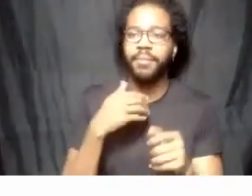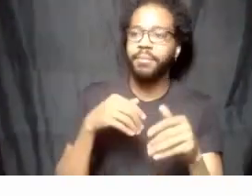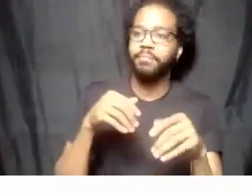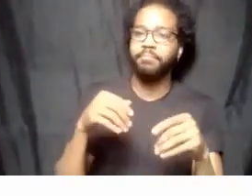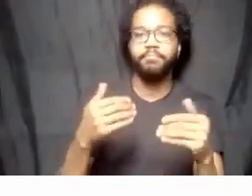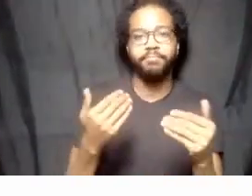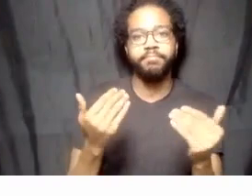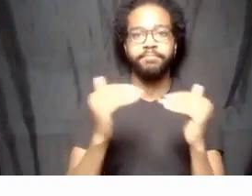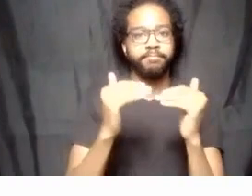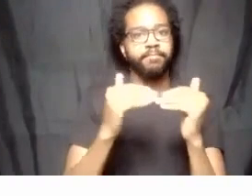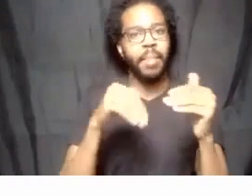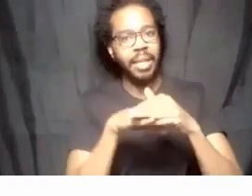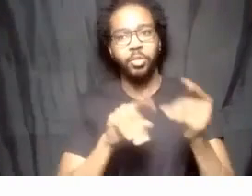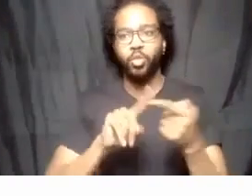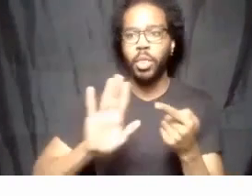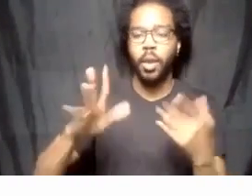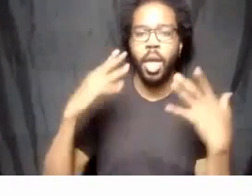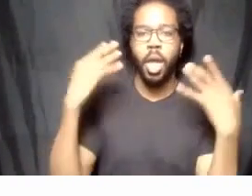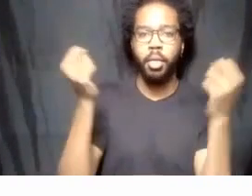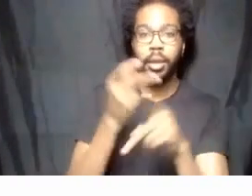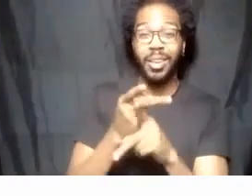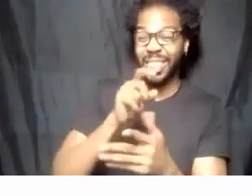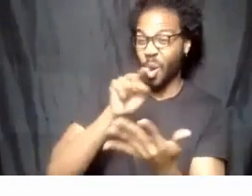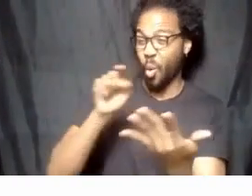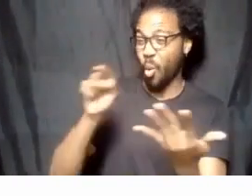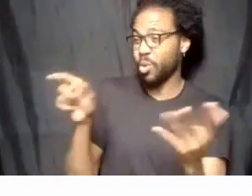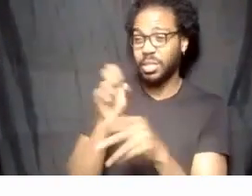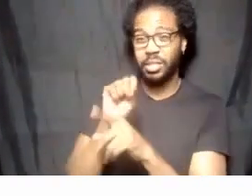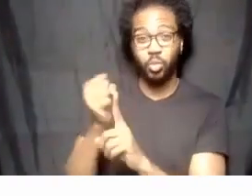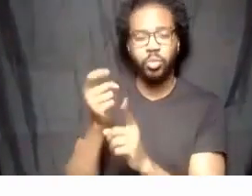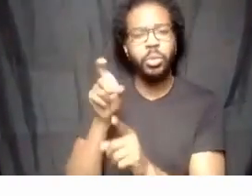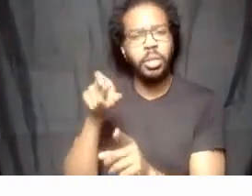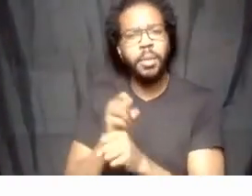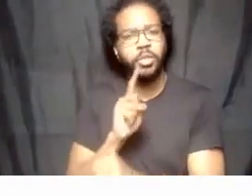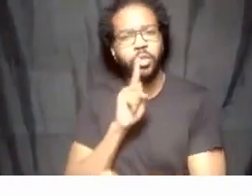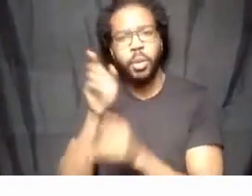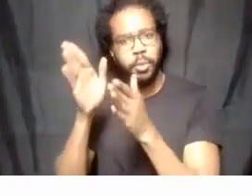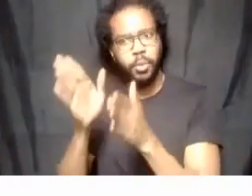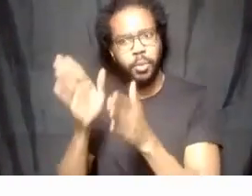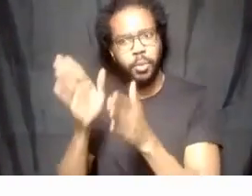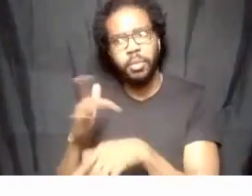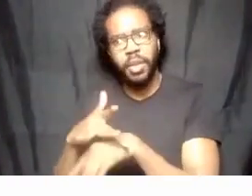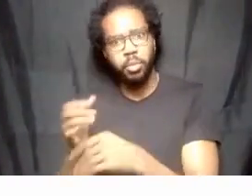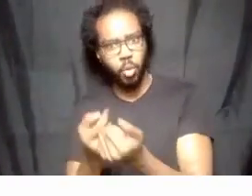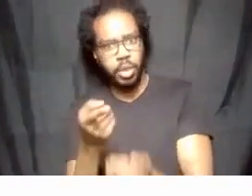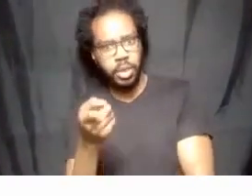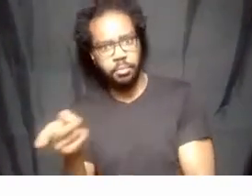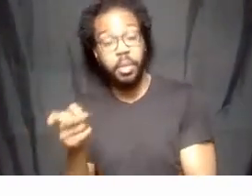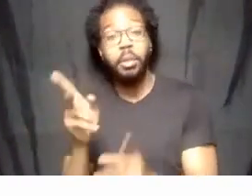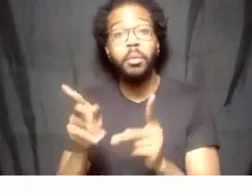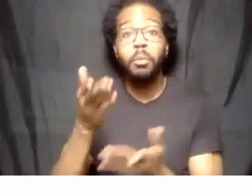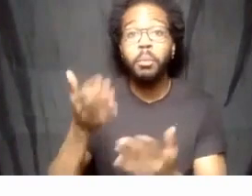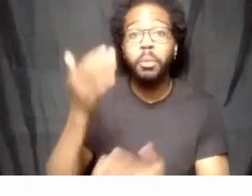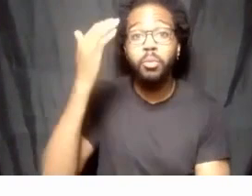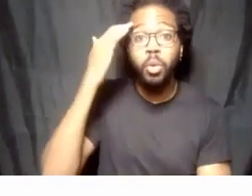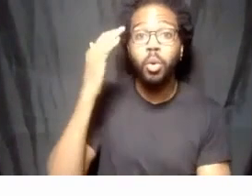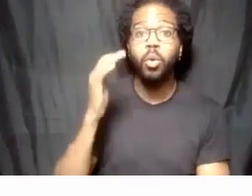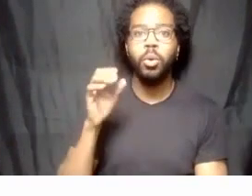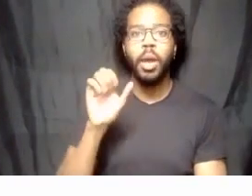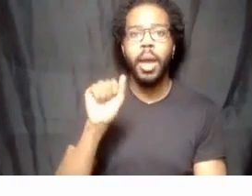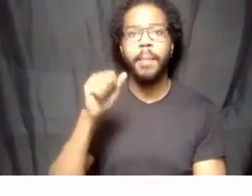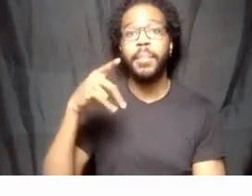care. And in those circumstances, we need to make sure that that person can be available. People may know that in our Appendix